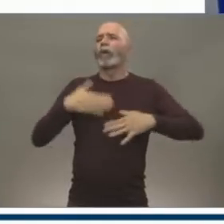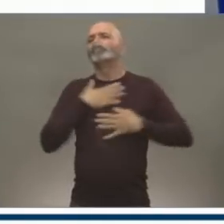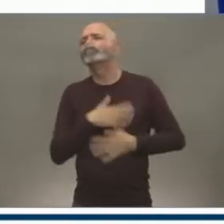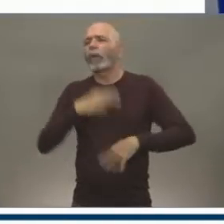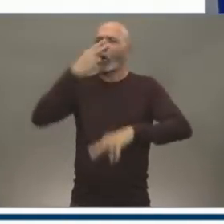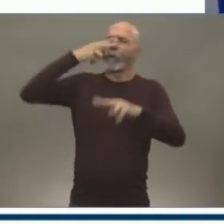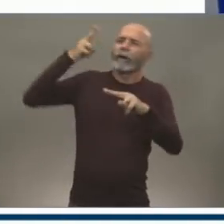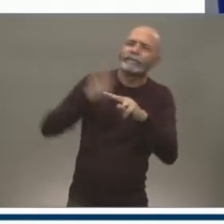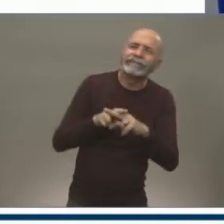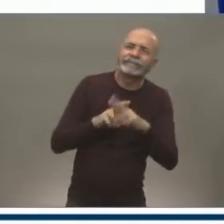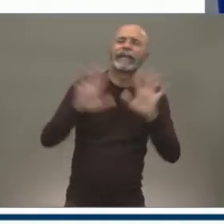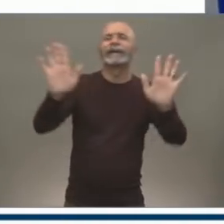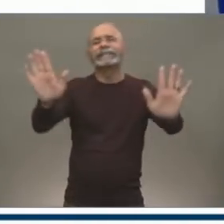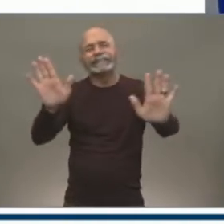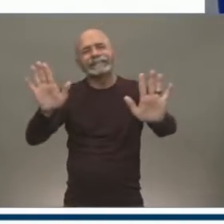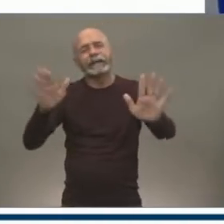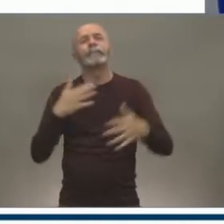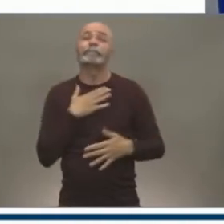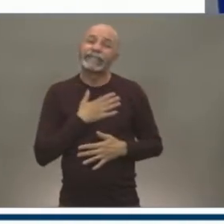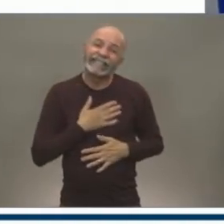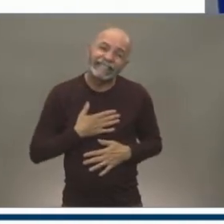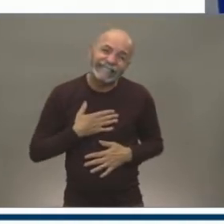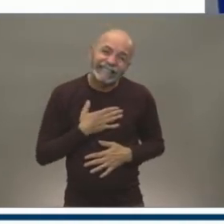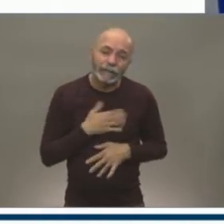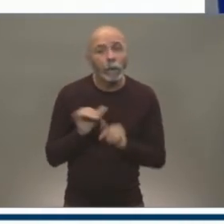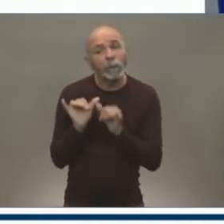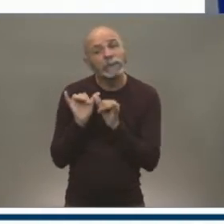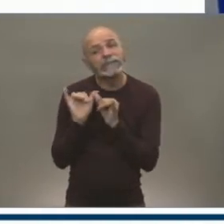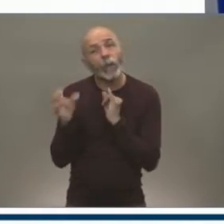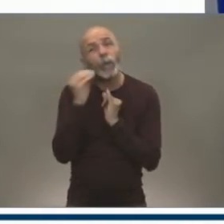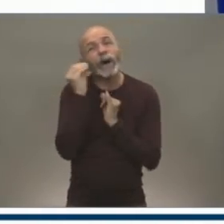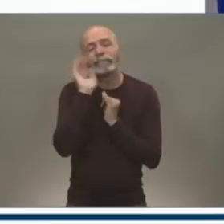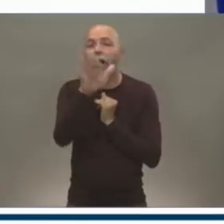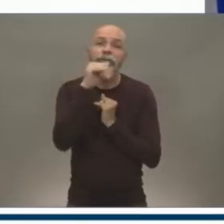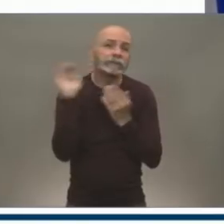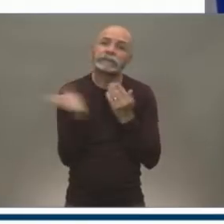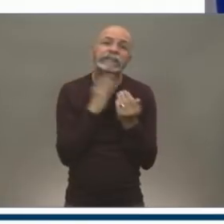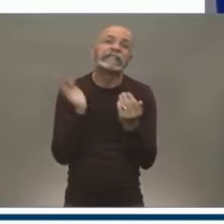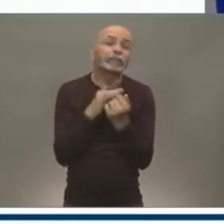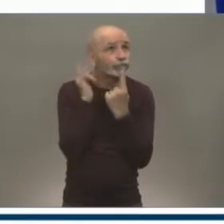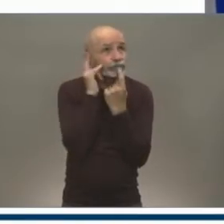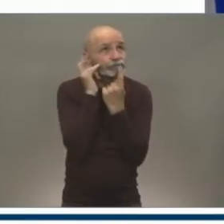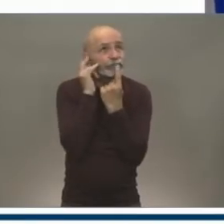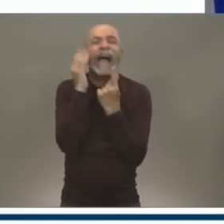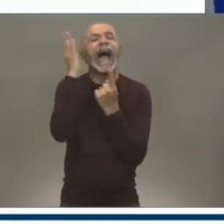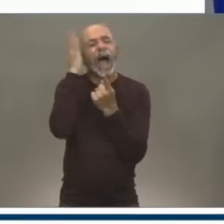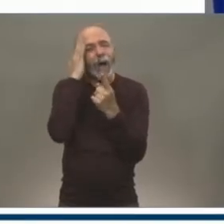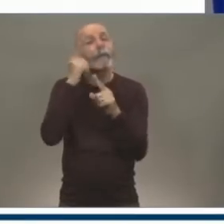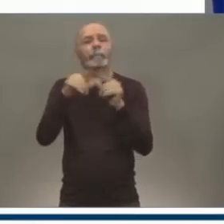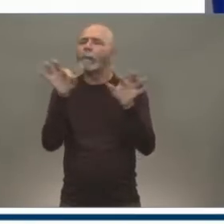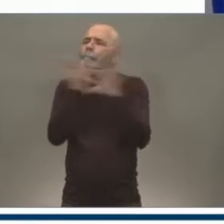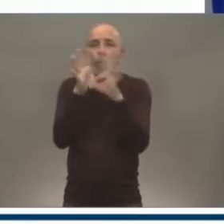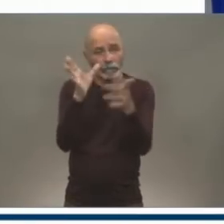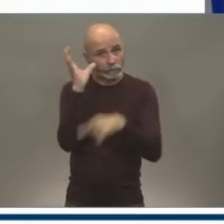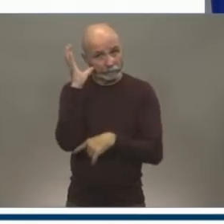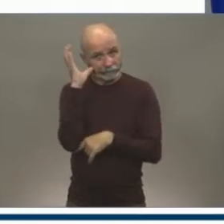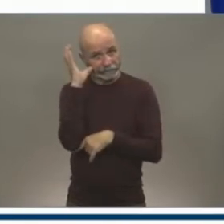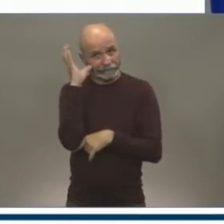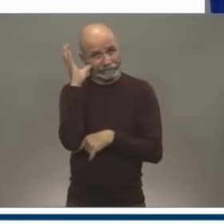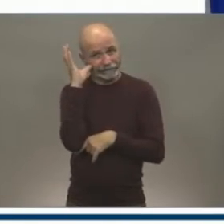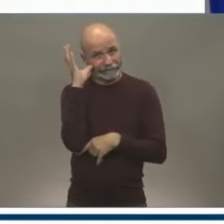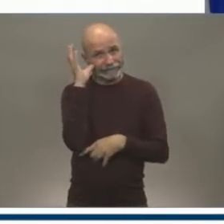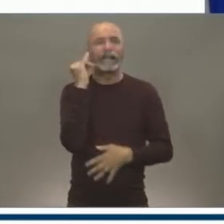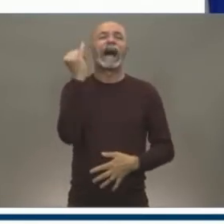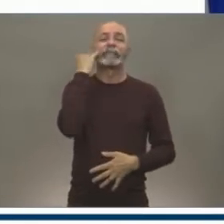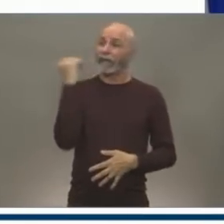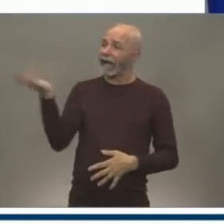easy, but you're doing it. We've asked you now to get tested. We thought maybe a few of you would go. Instead, thousands of you